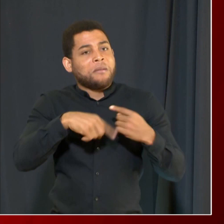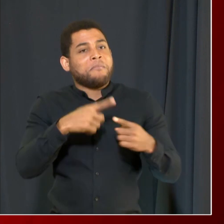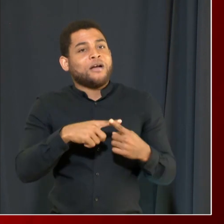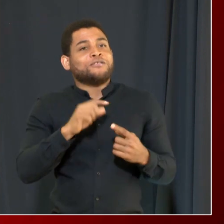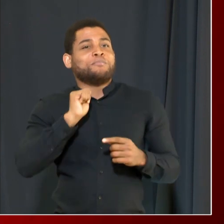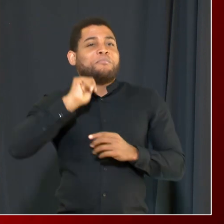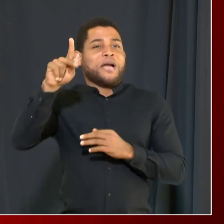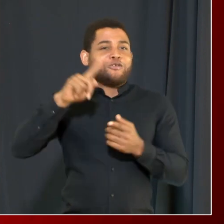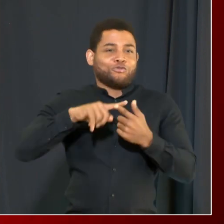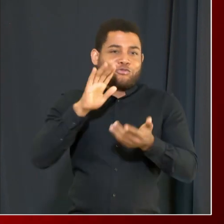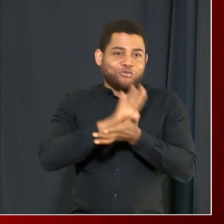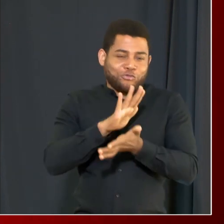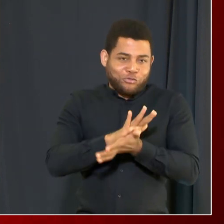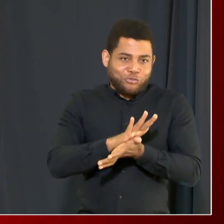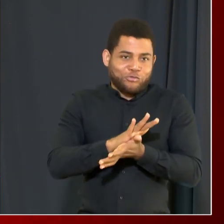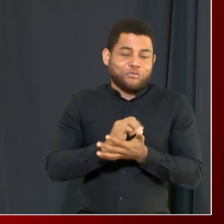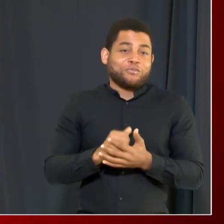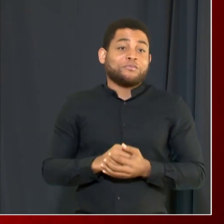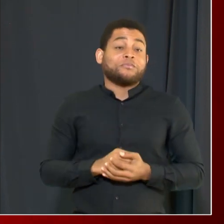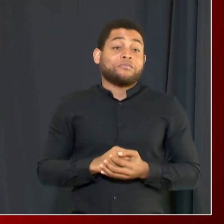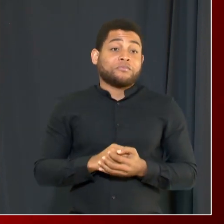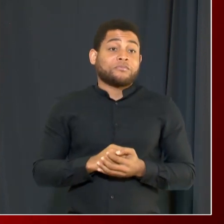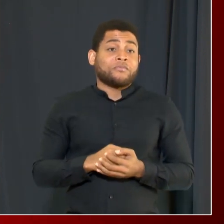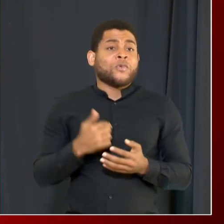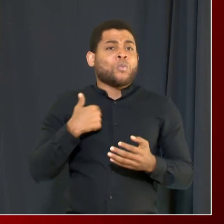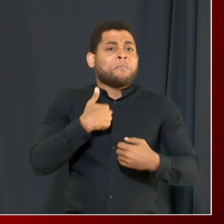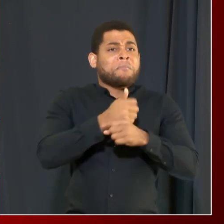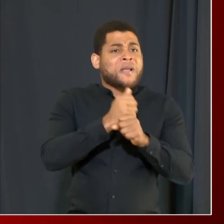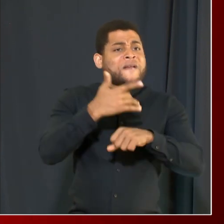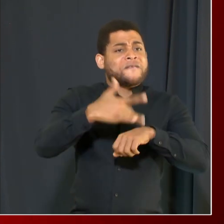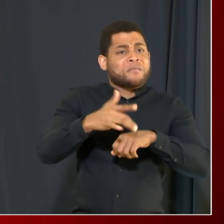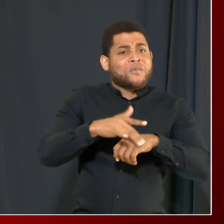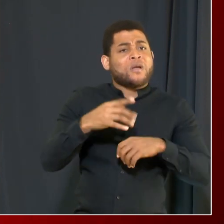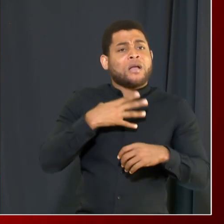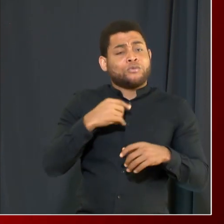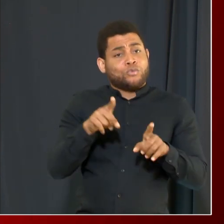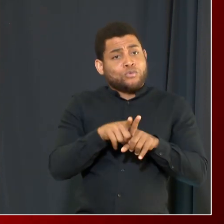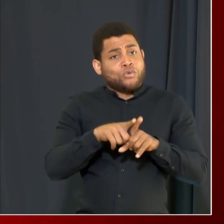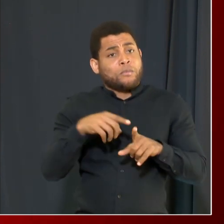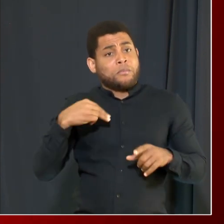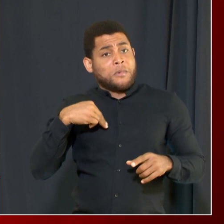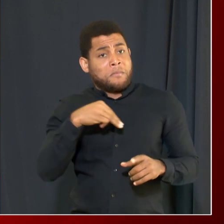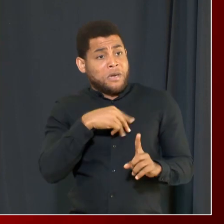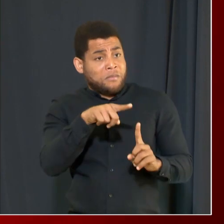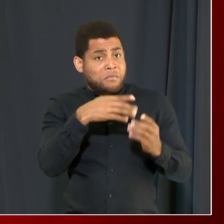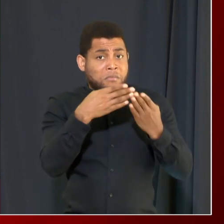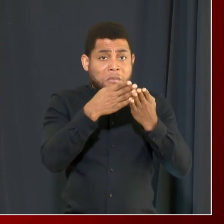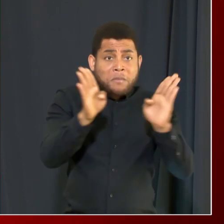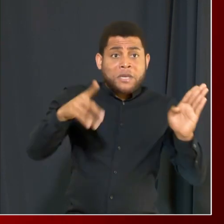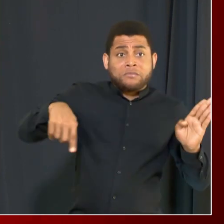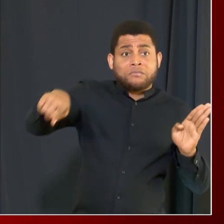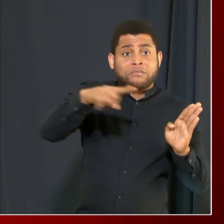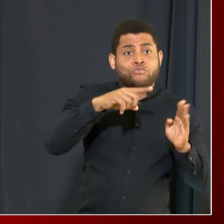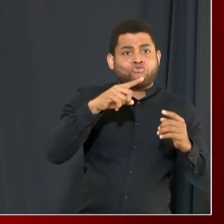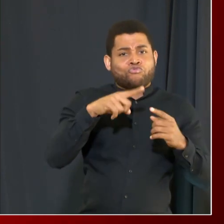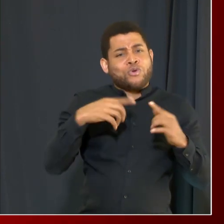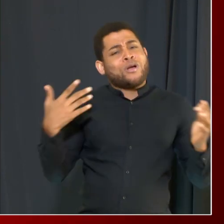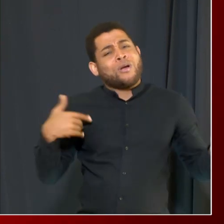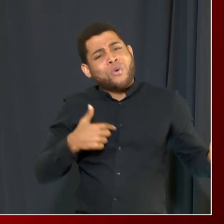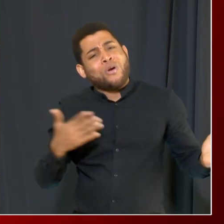preparation. And we will also make available to members of the public, and we encourage everybody to go to our website